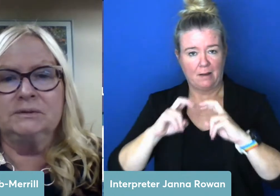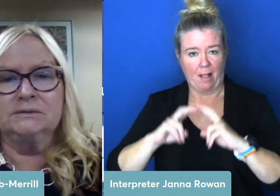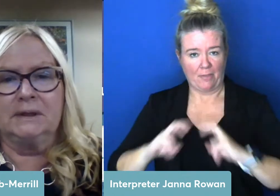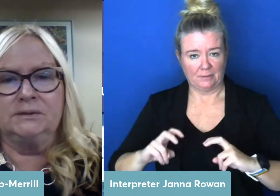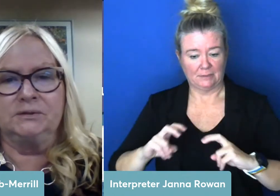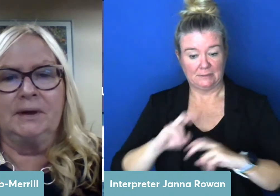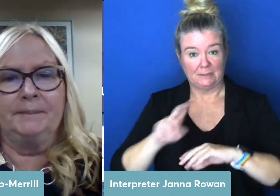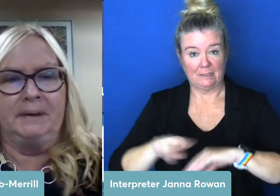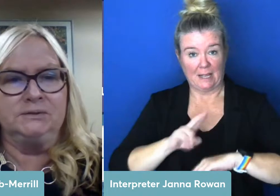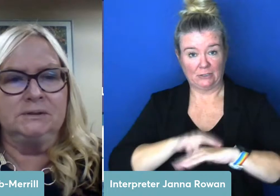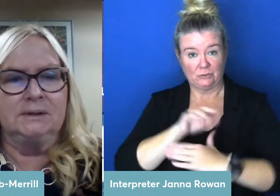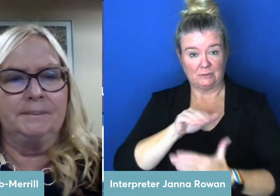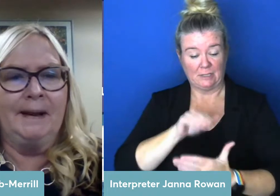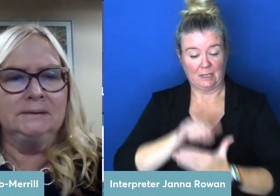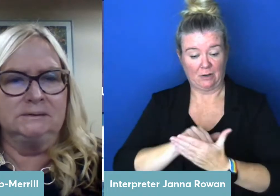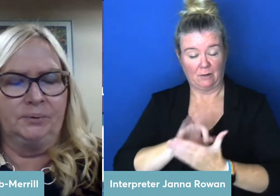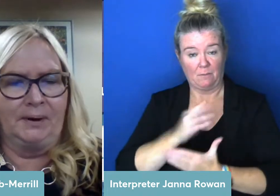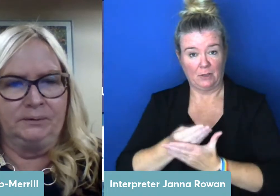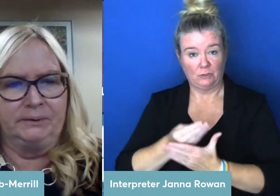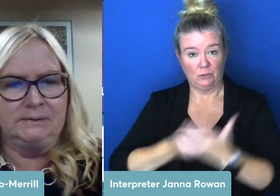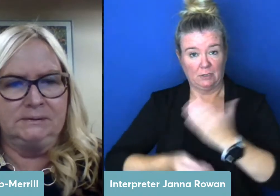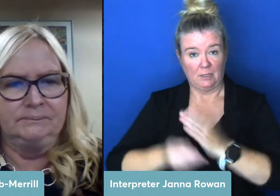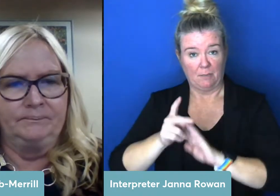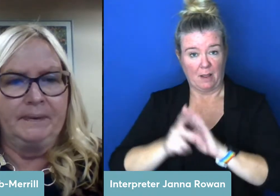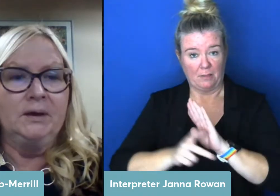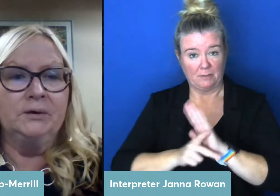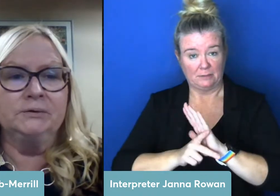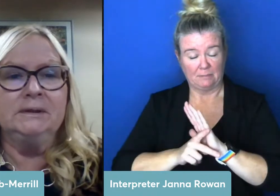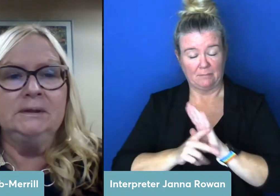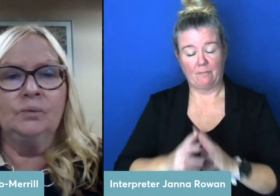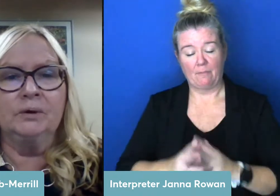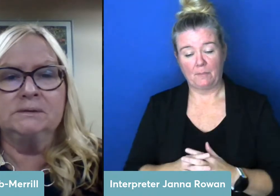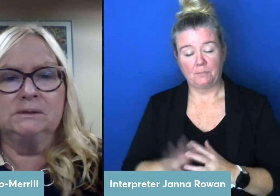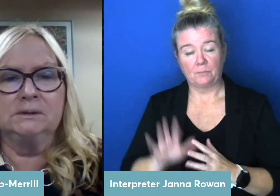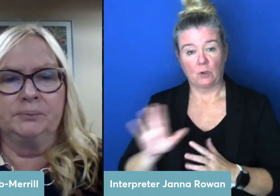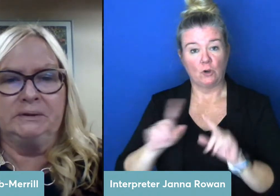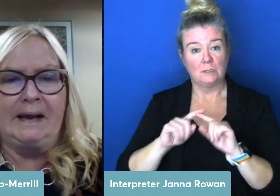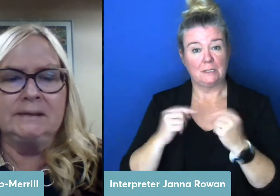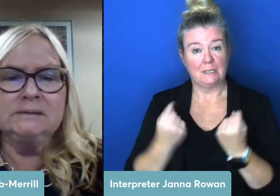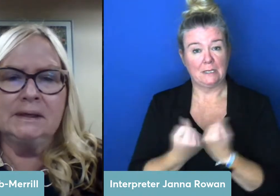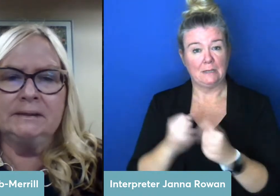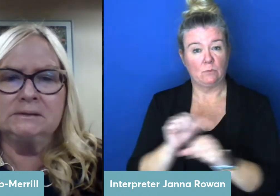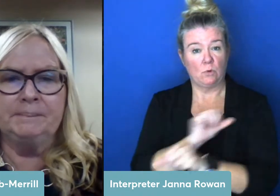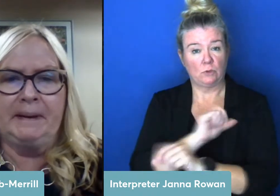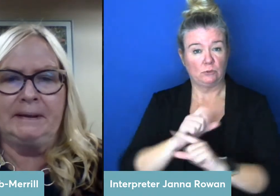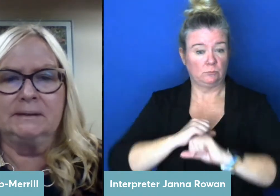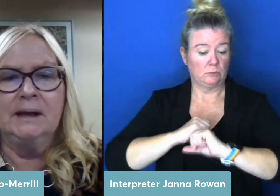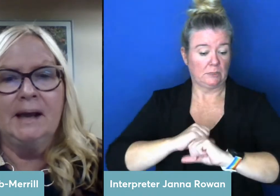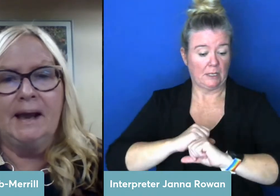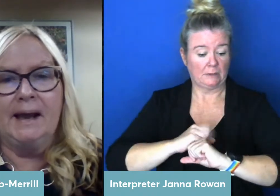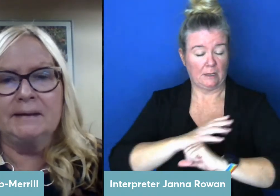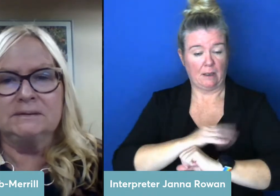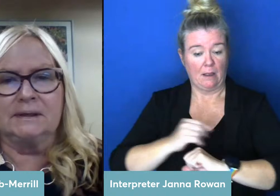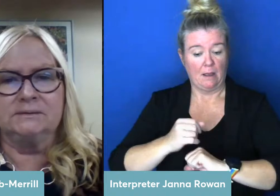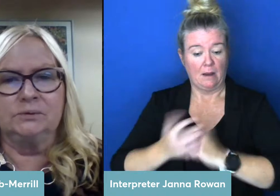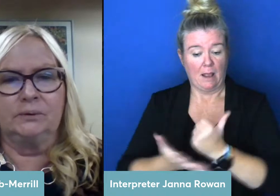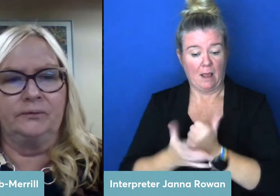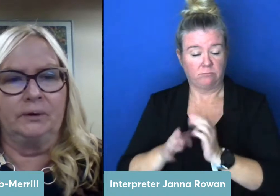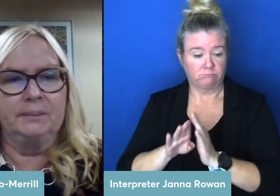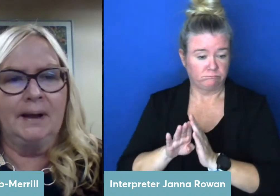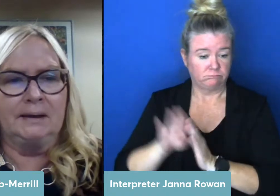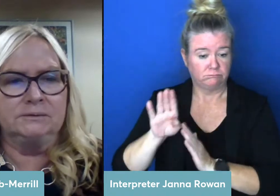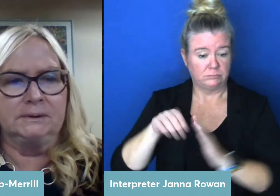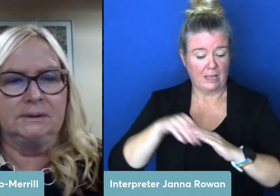the National Center on Budget and Policy Priorities. Her team works to protect and expand access